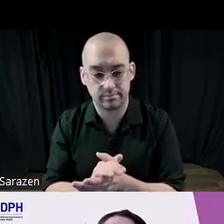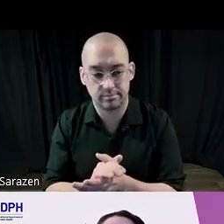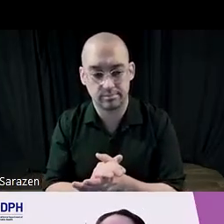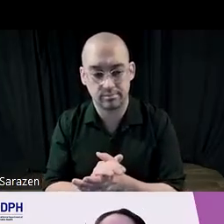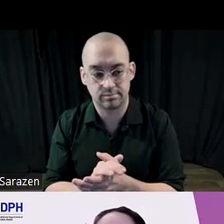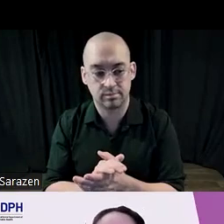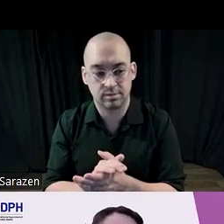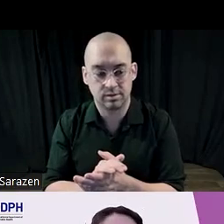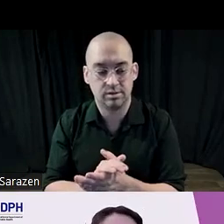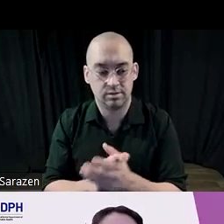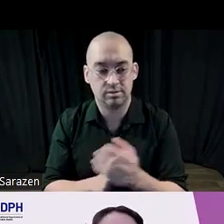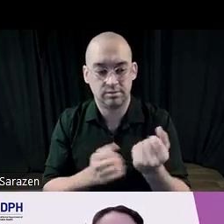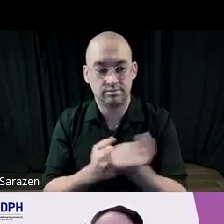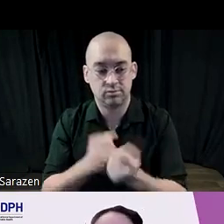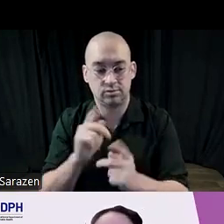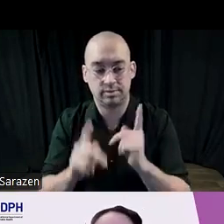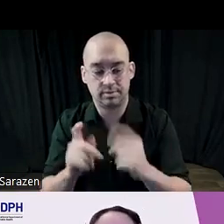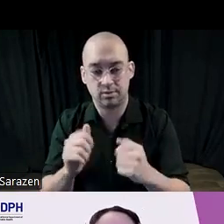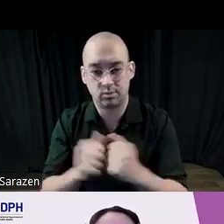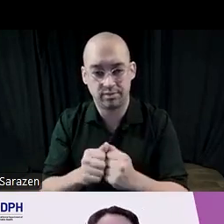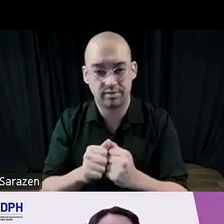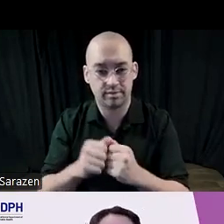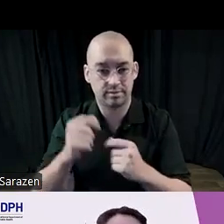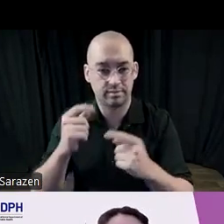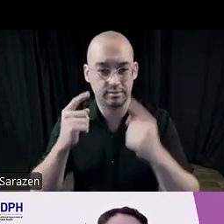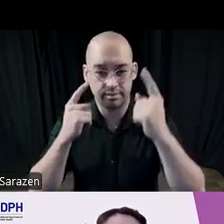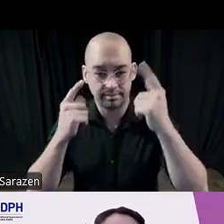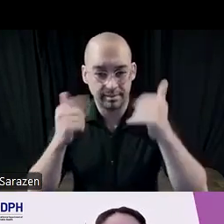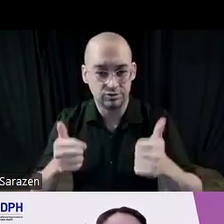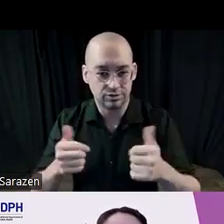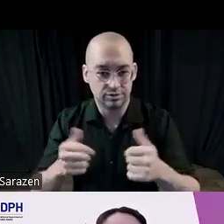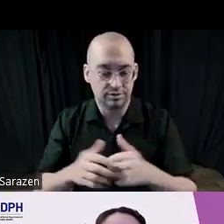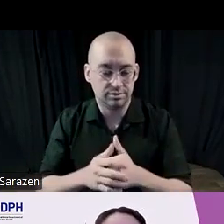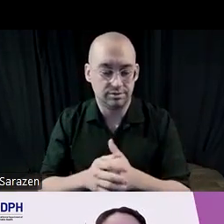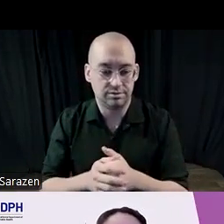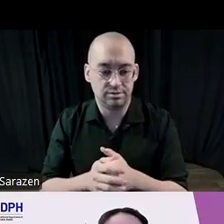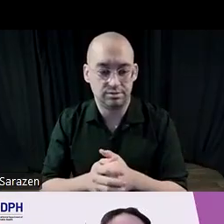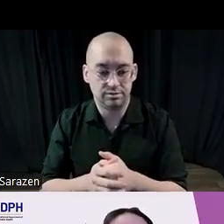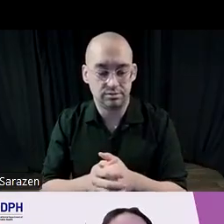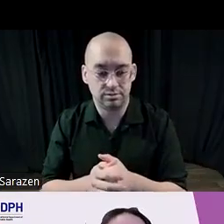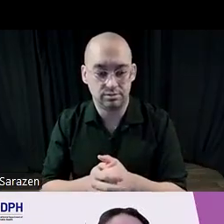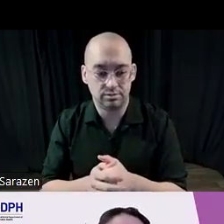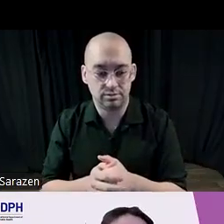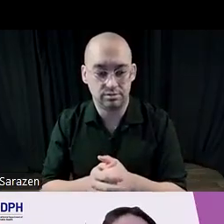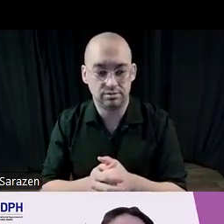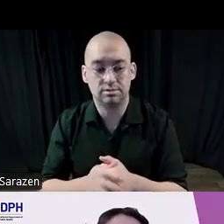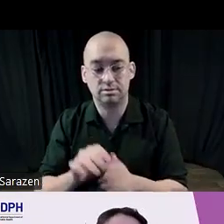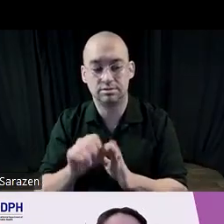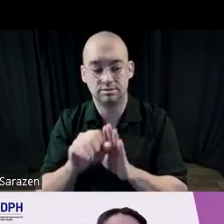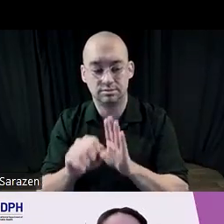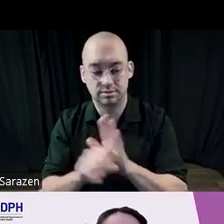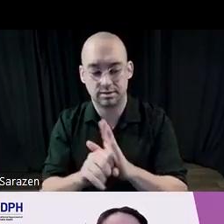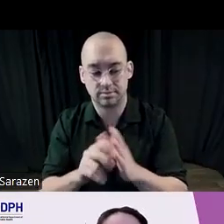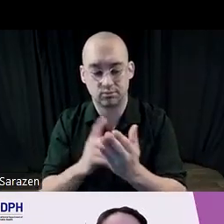people living with dementia, and as well as their caregivers. And this state project is modeled after